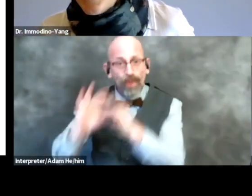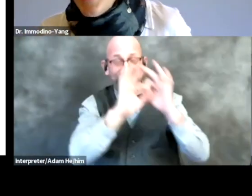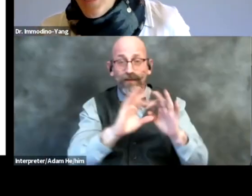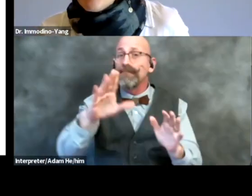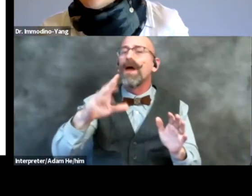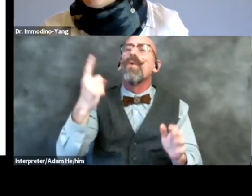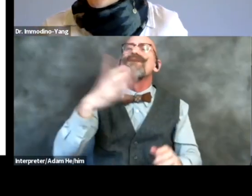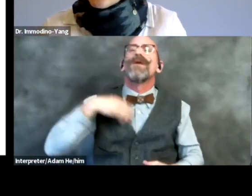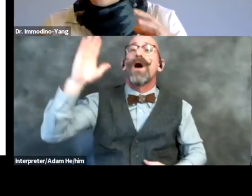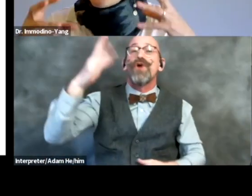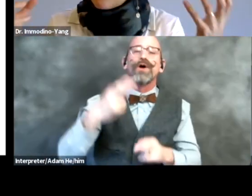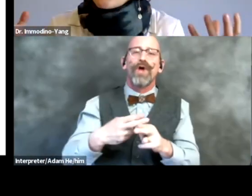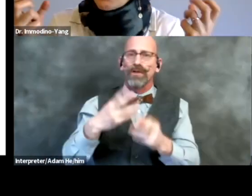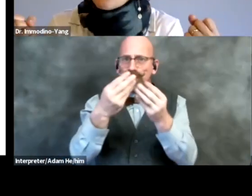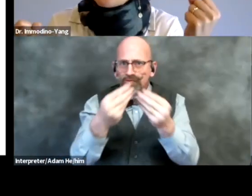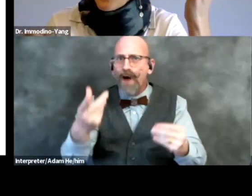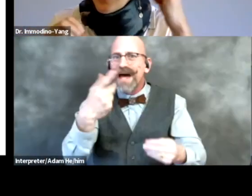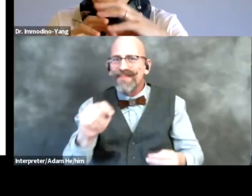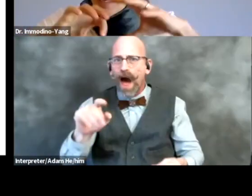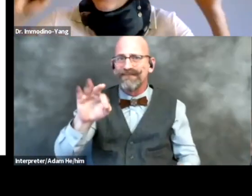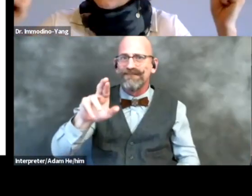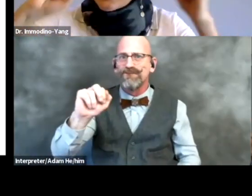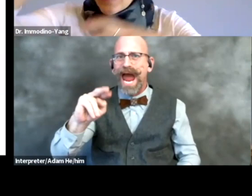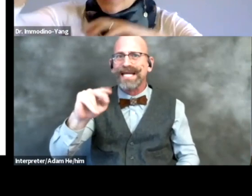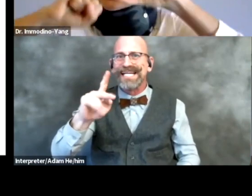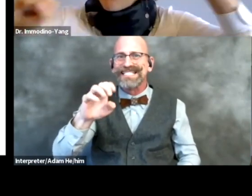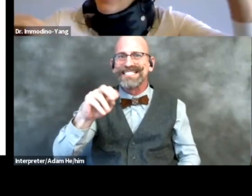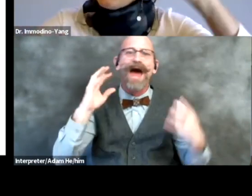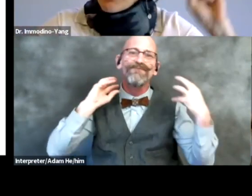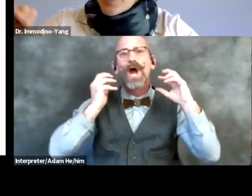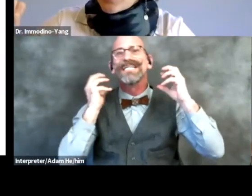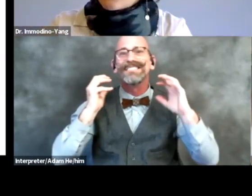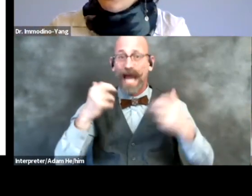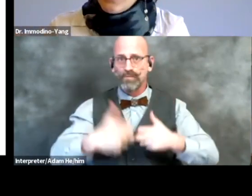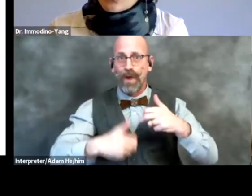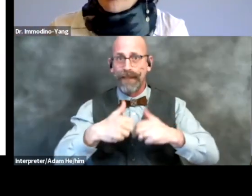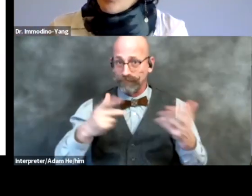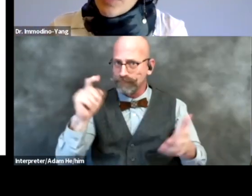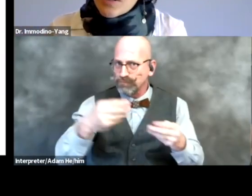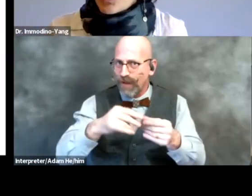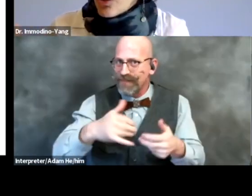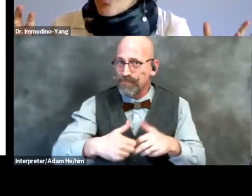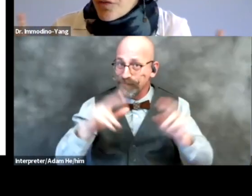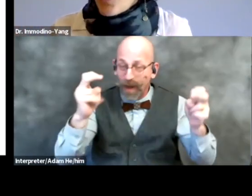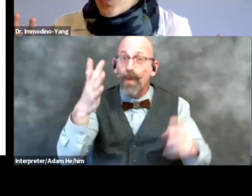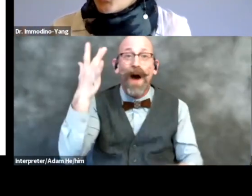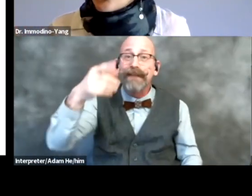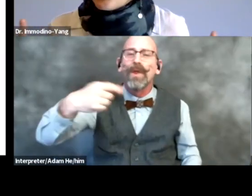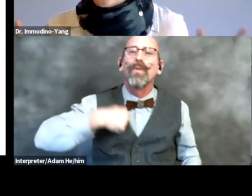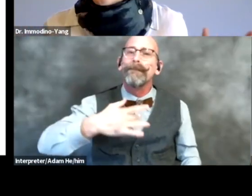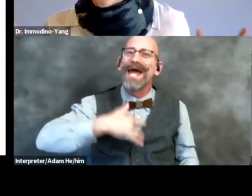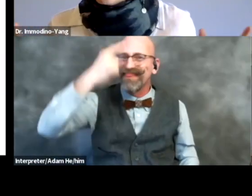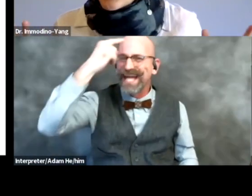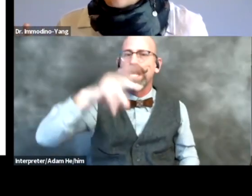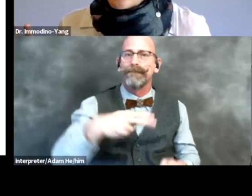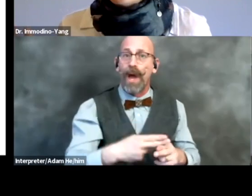as an idea. I mean, because we think of the science as dividing things into parts, which is a very